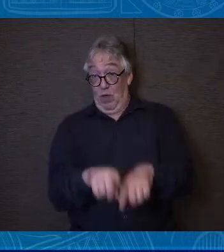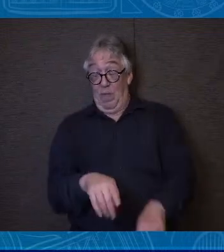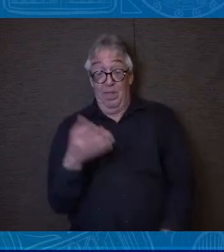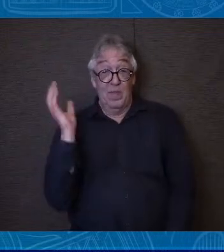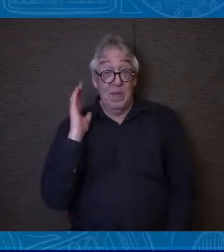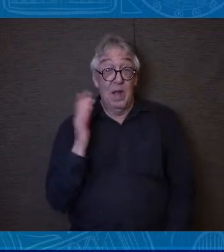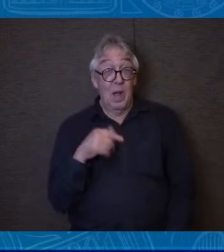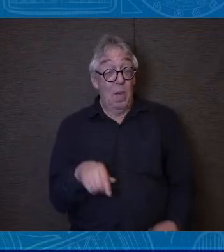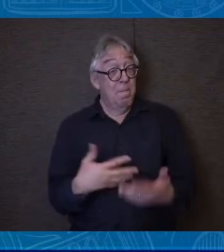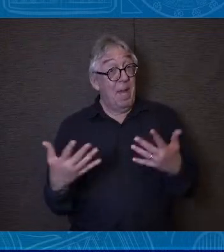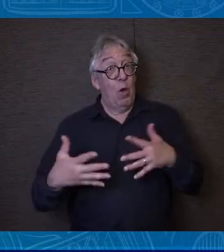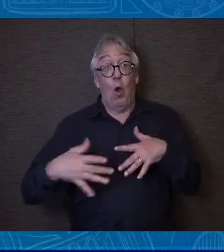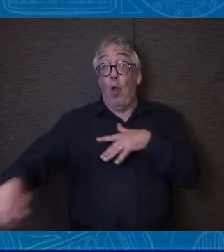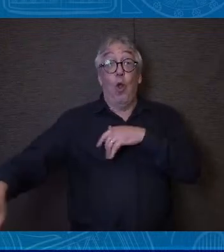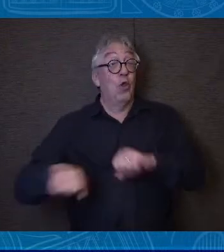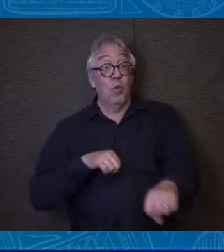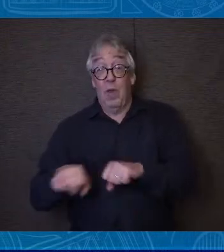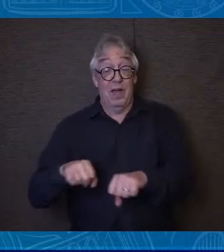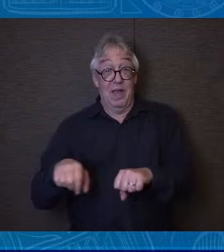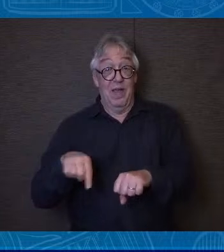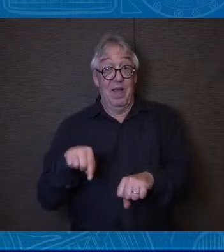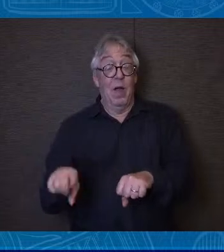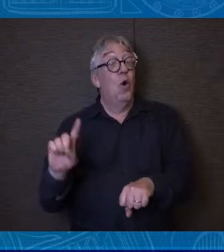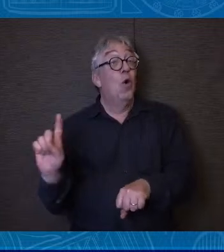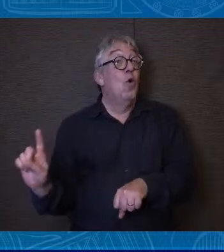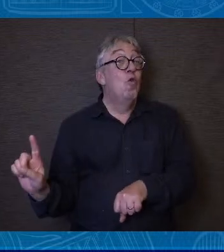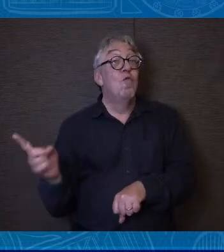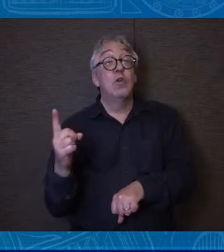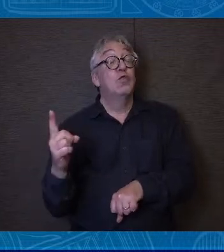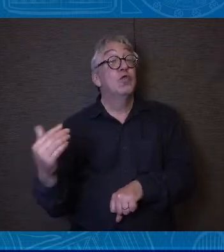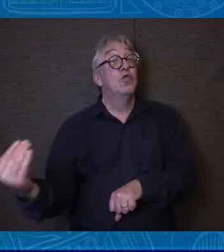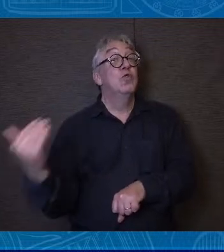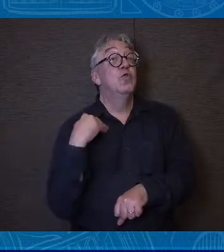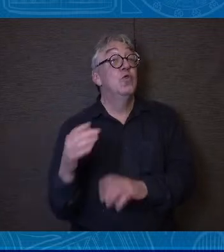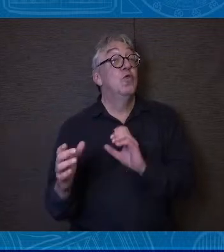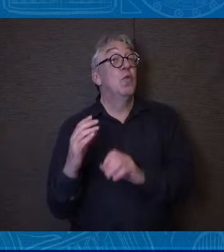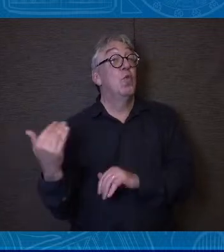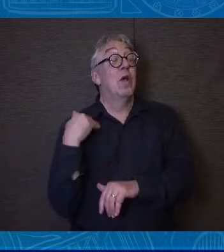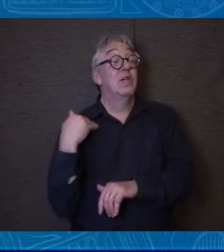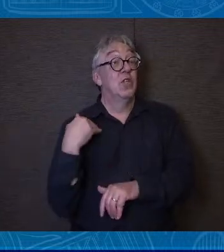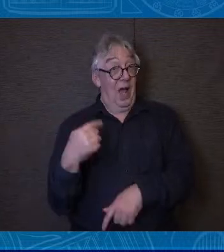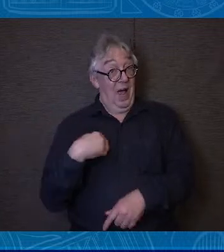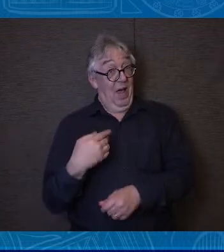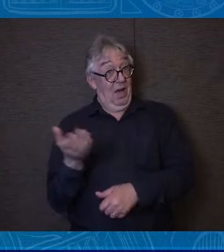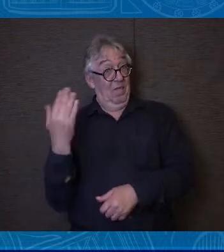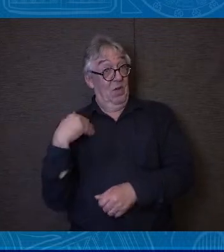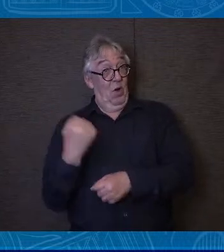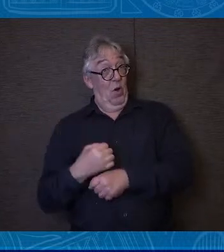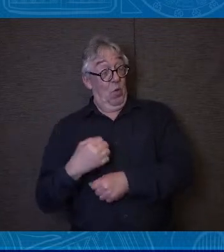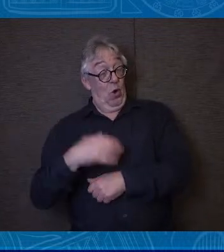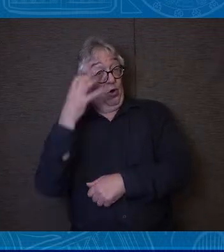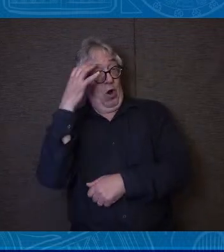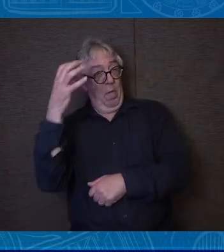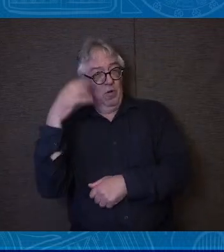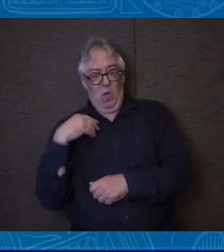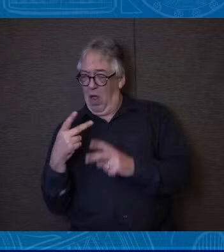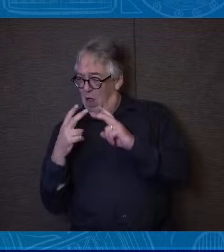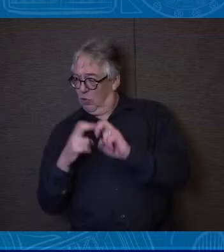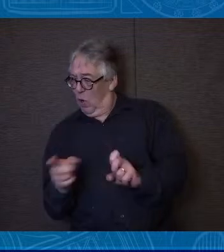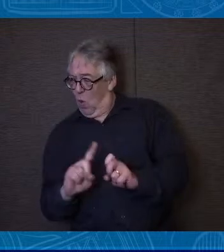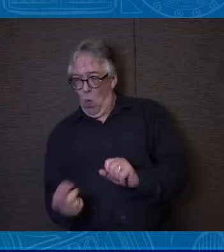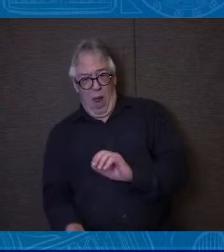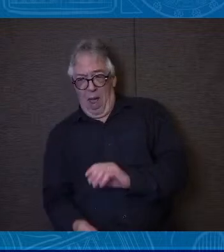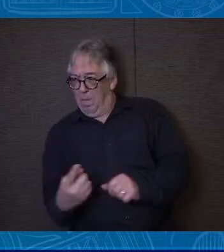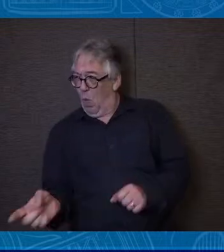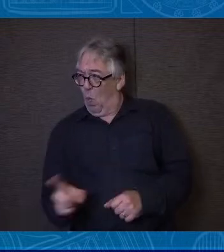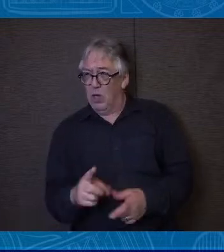in 1990, the very first communications that I had, I was working with government towards Baguio to understand what happened, was via